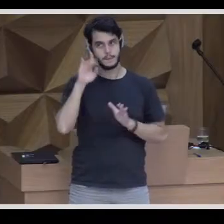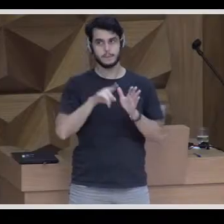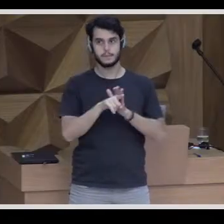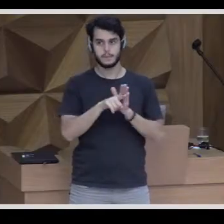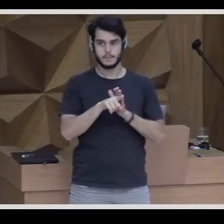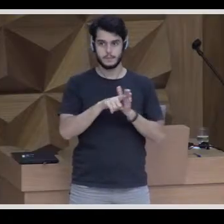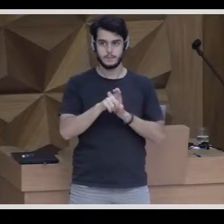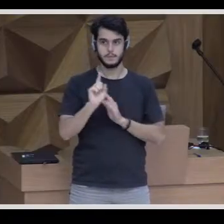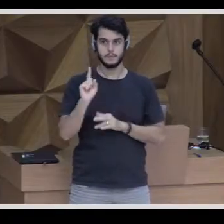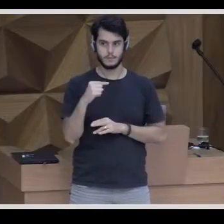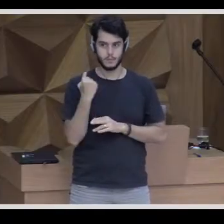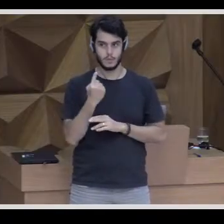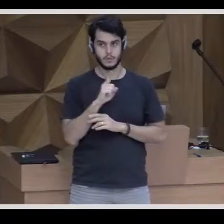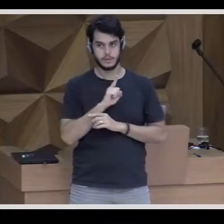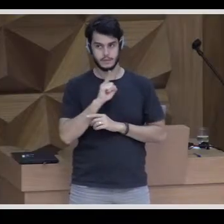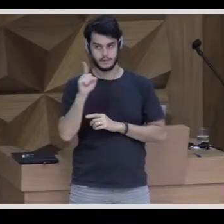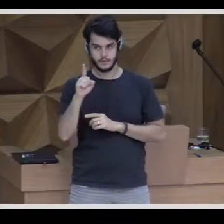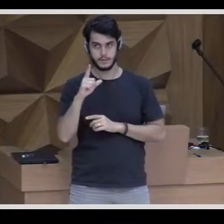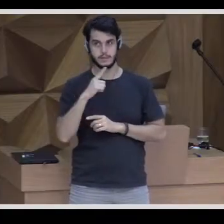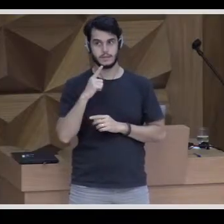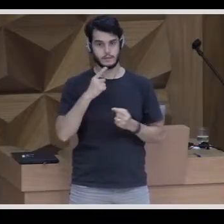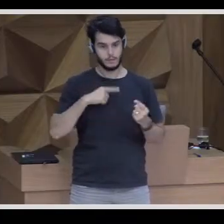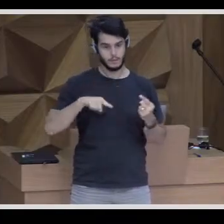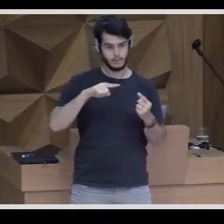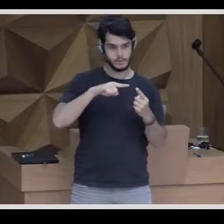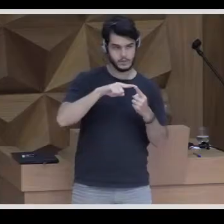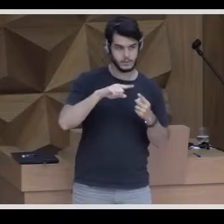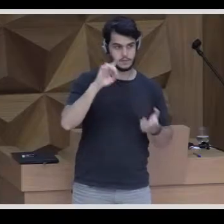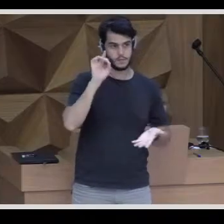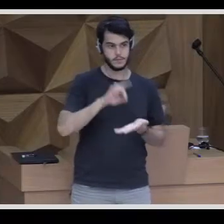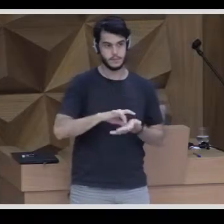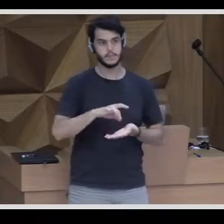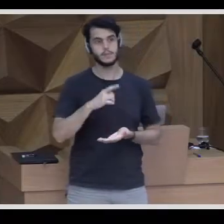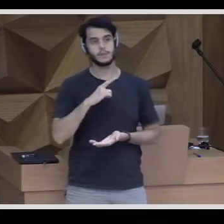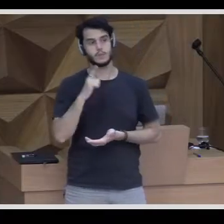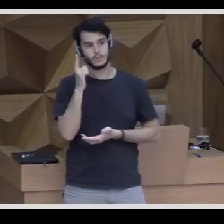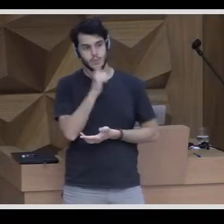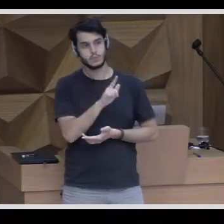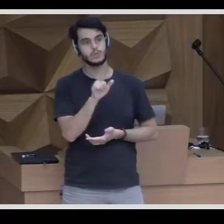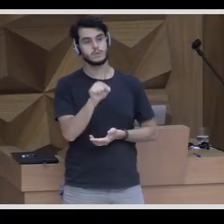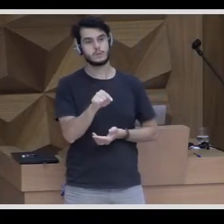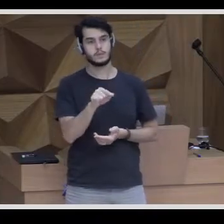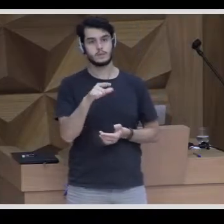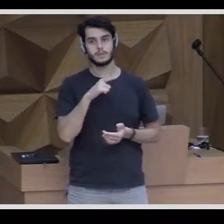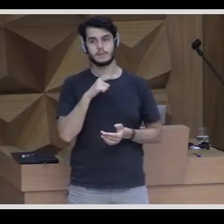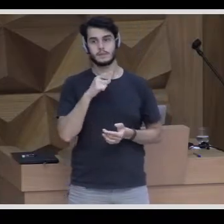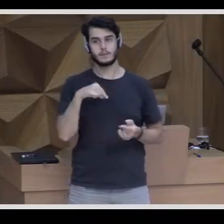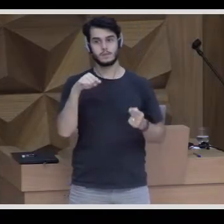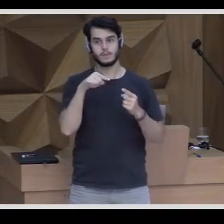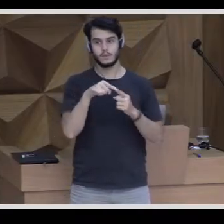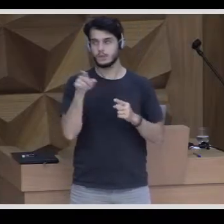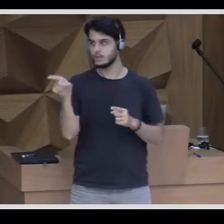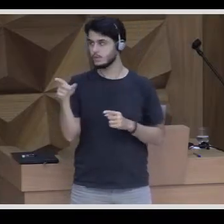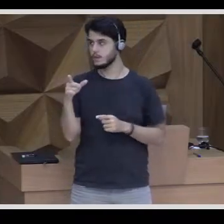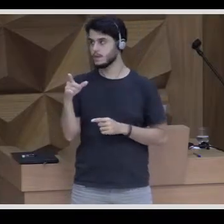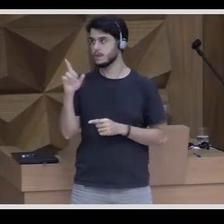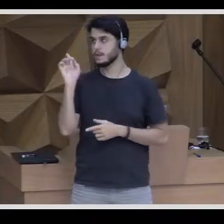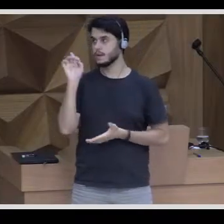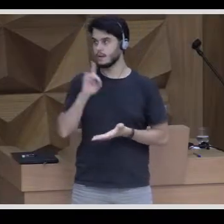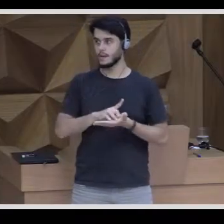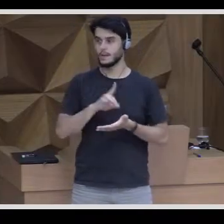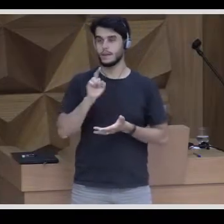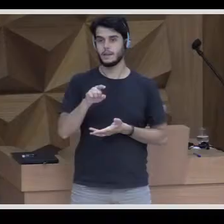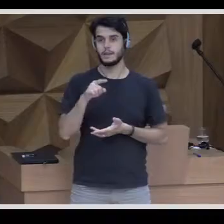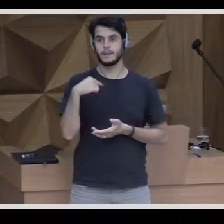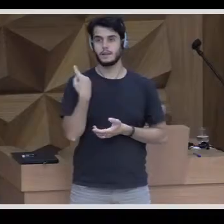we aim to reach that point that you just presented, we aim to put the user, the